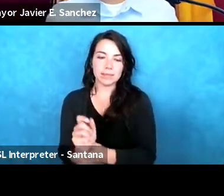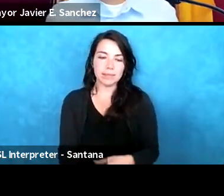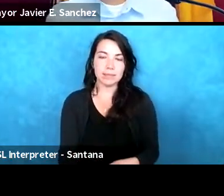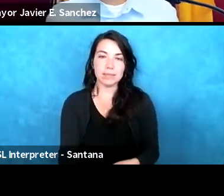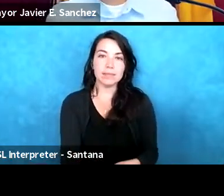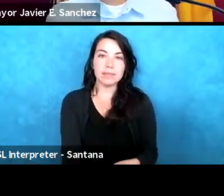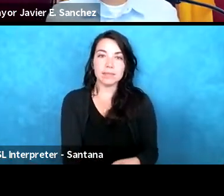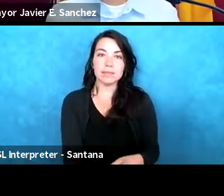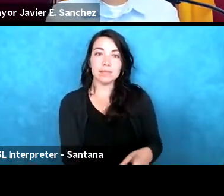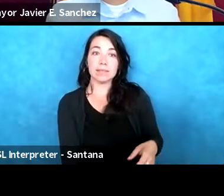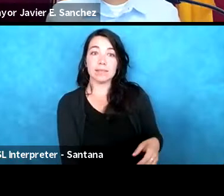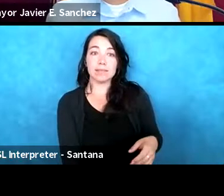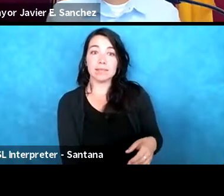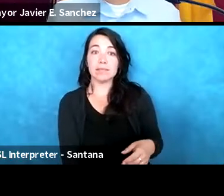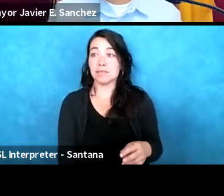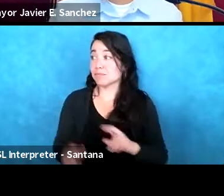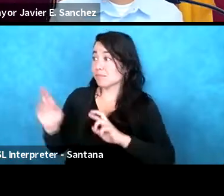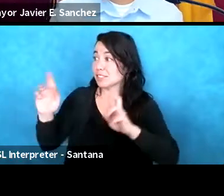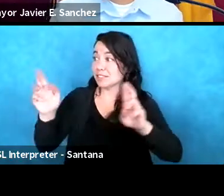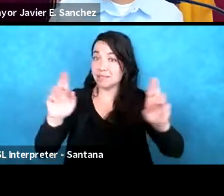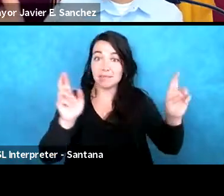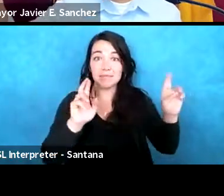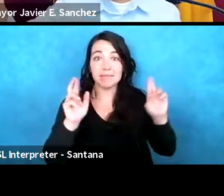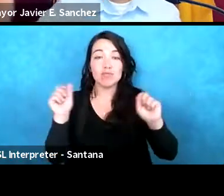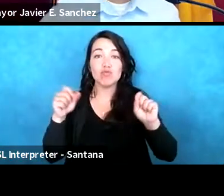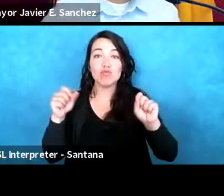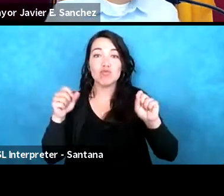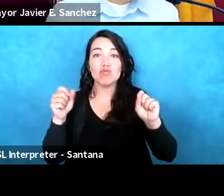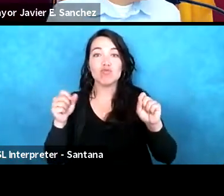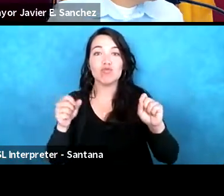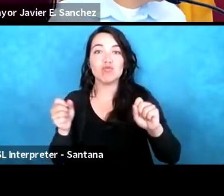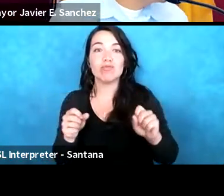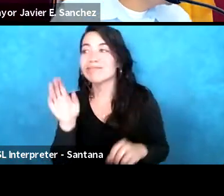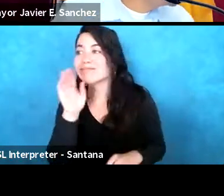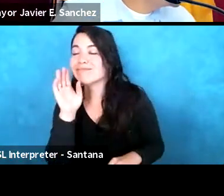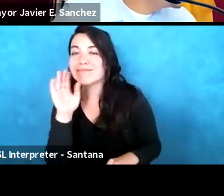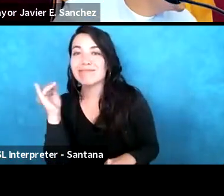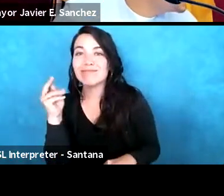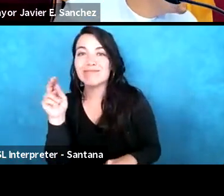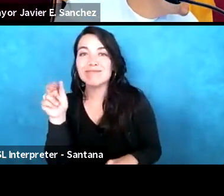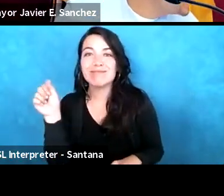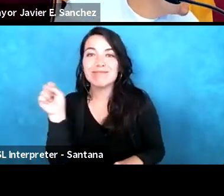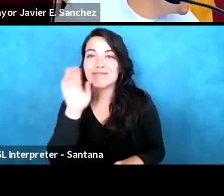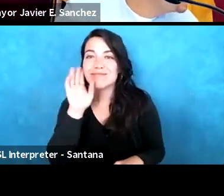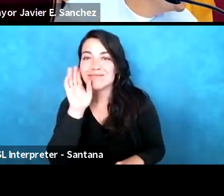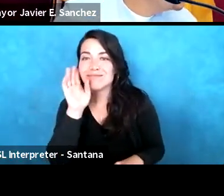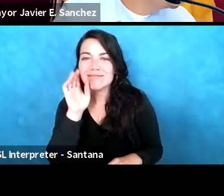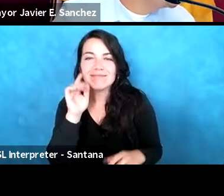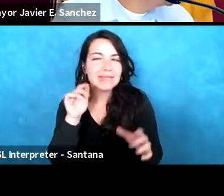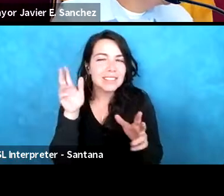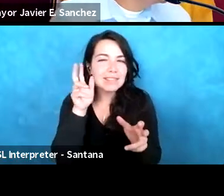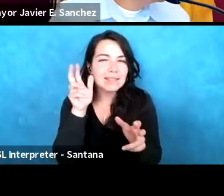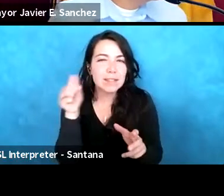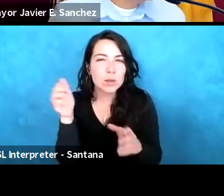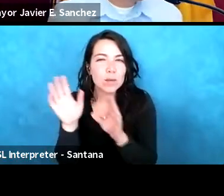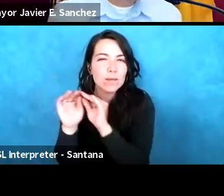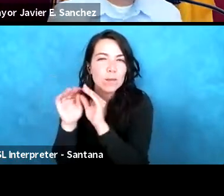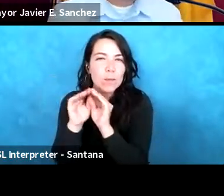Are we all ready? Mr. Jonas, made it. I hear somebody's voice is on.